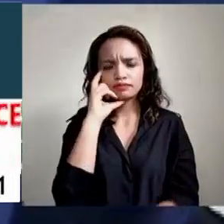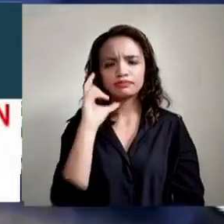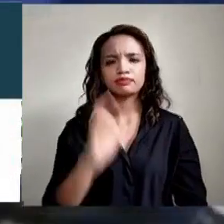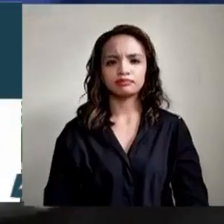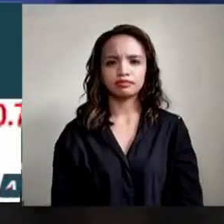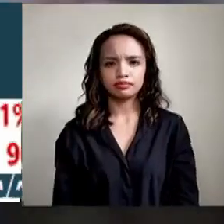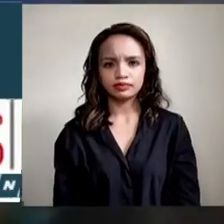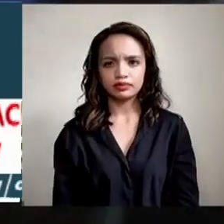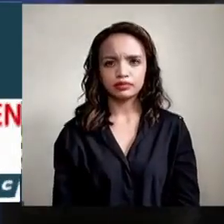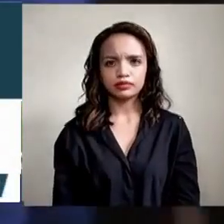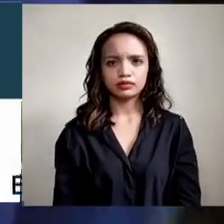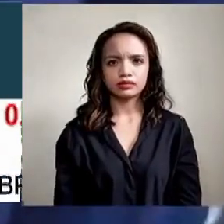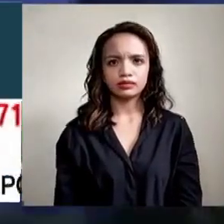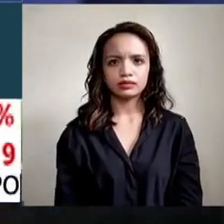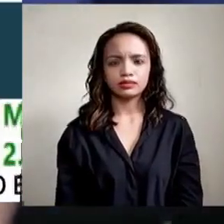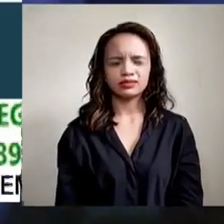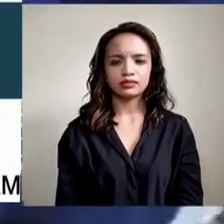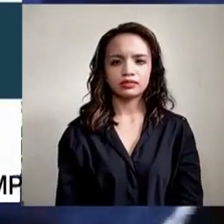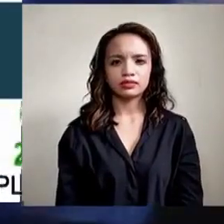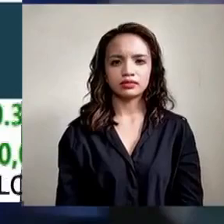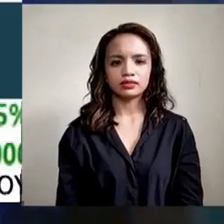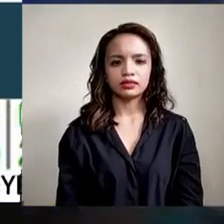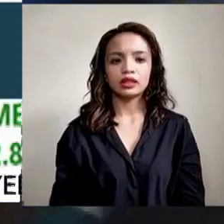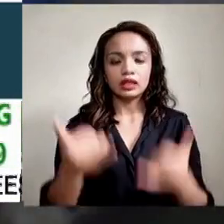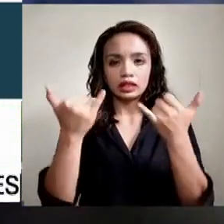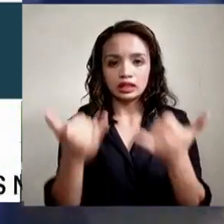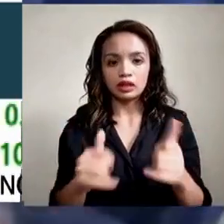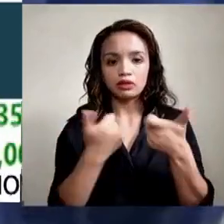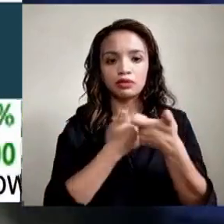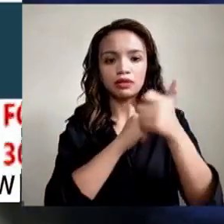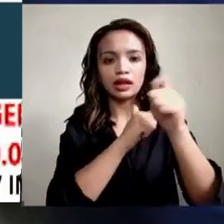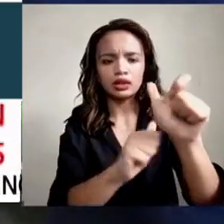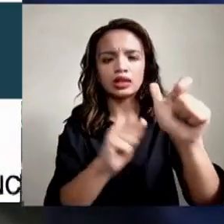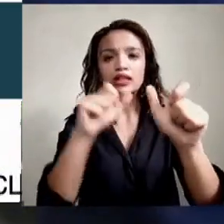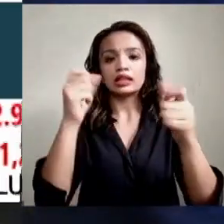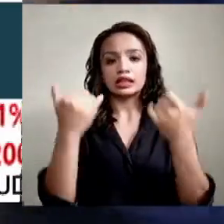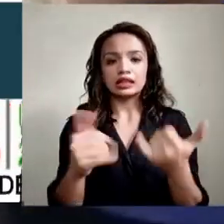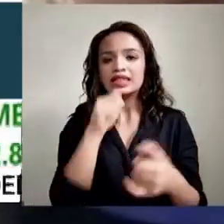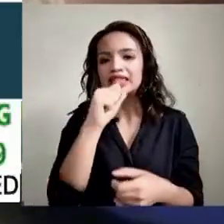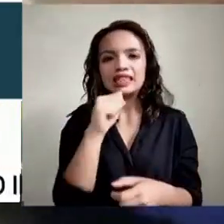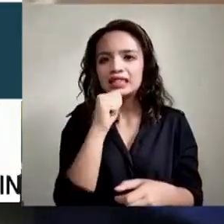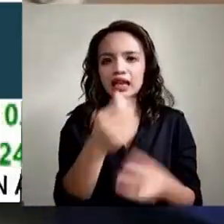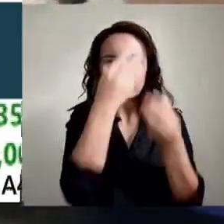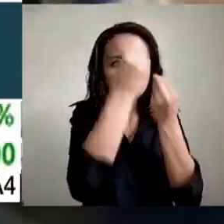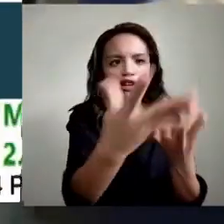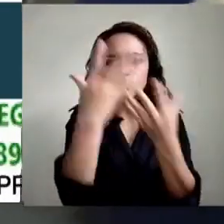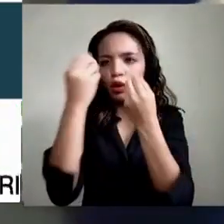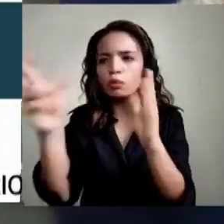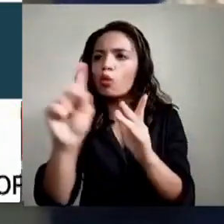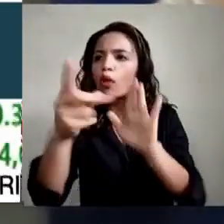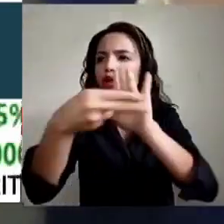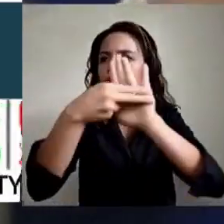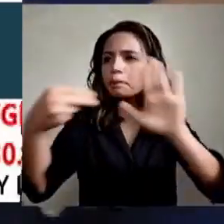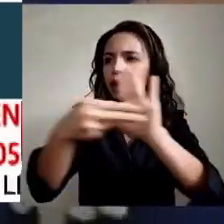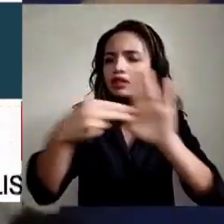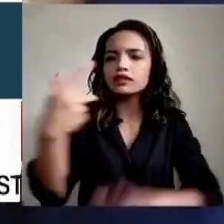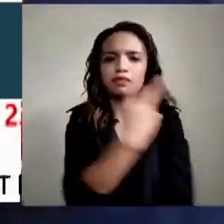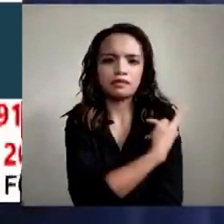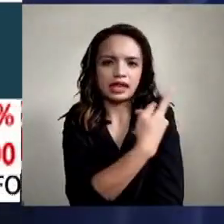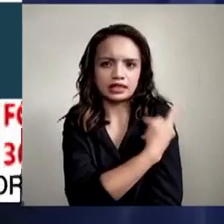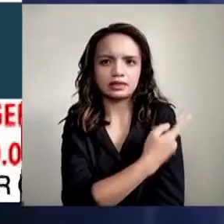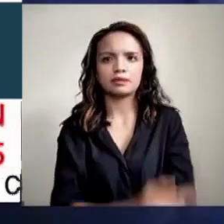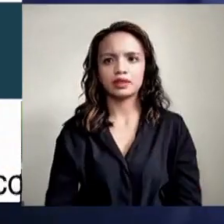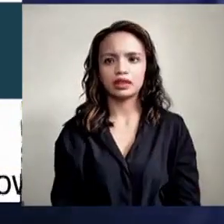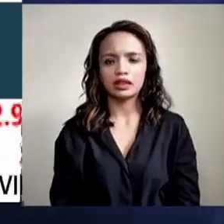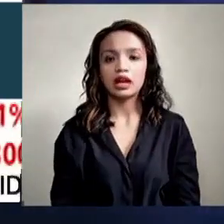At ngayon po, pina-implement po namin po ngayon, hindi po ina-announce na po yung vaccine doon sa particular vaccination center. At sasabihin ko po sa